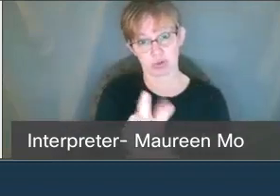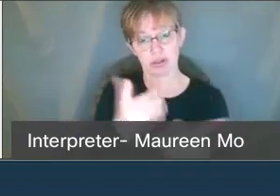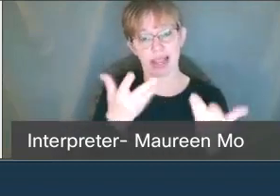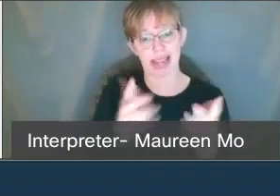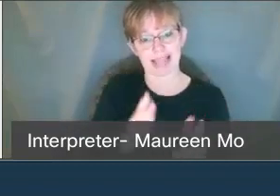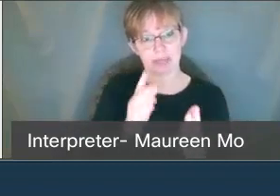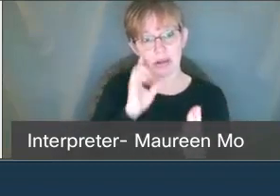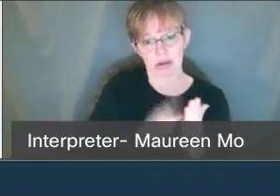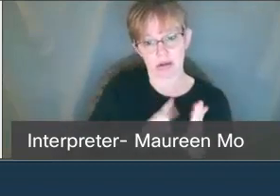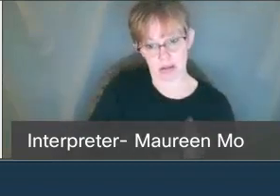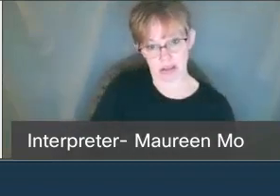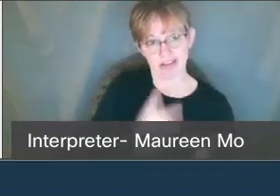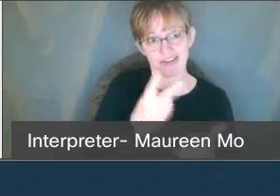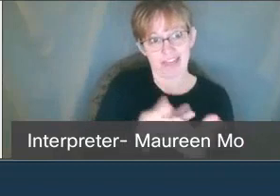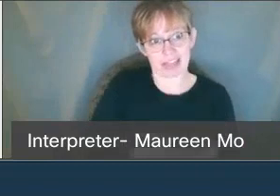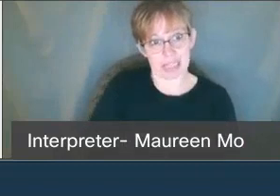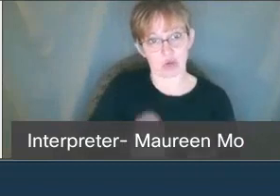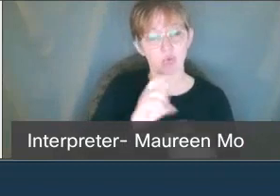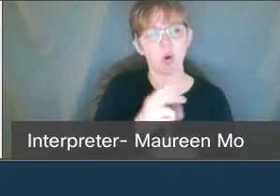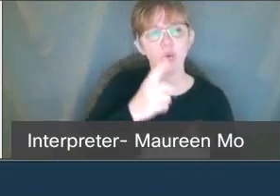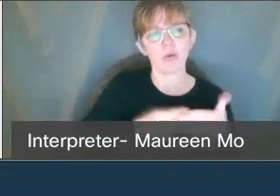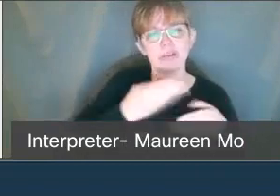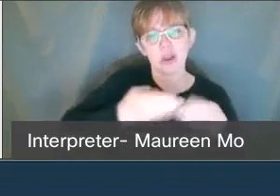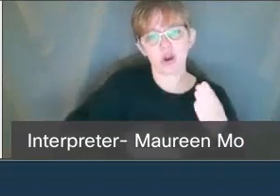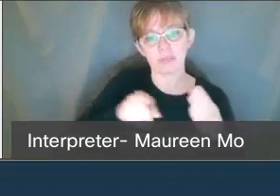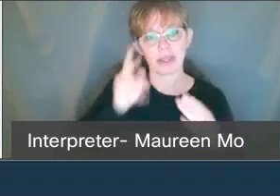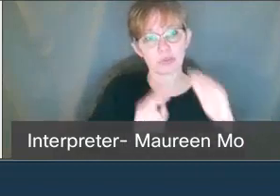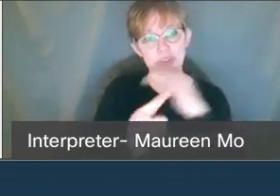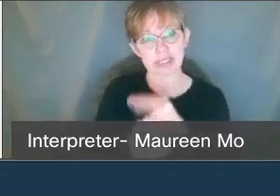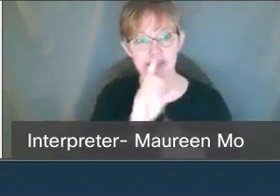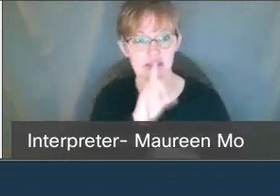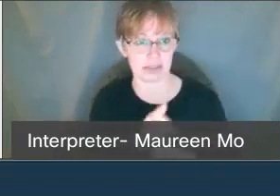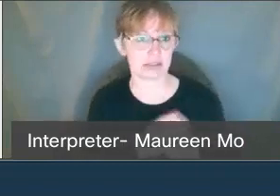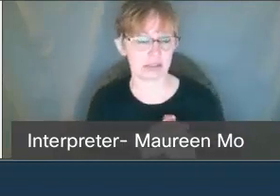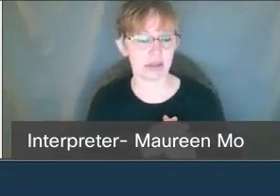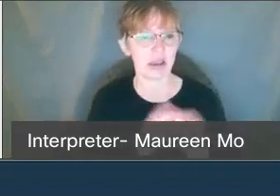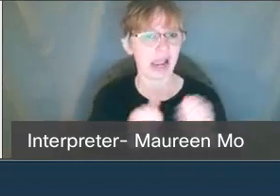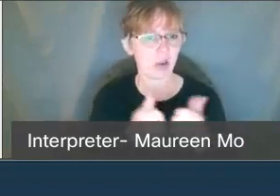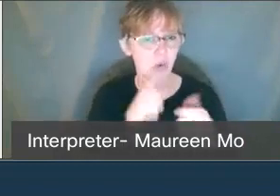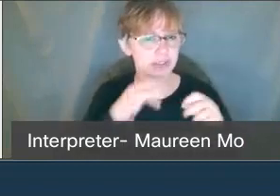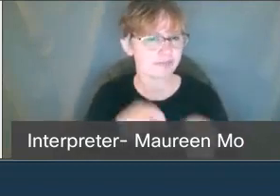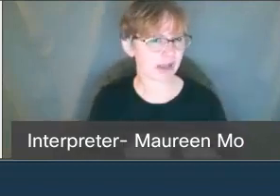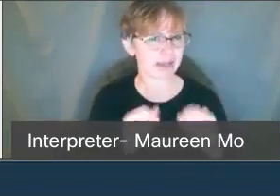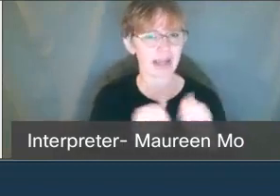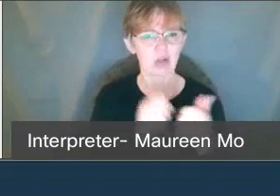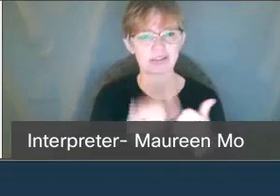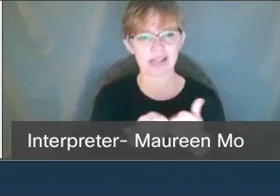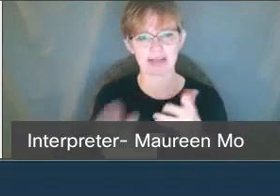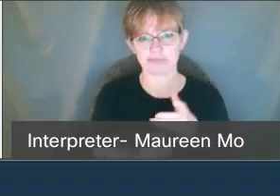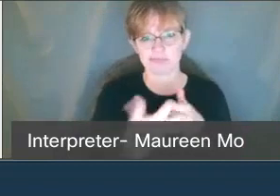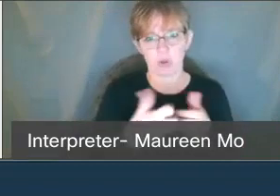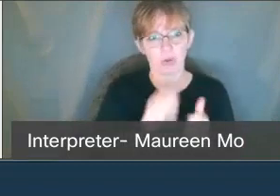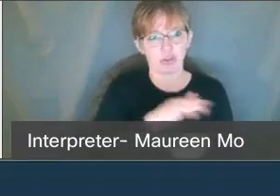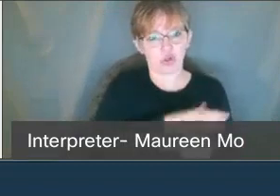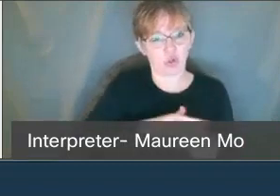validated or what the outcome of concern that it predicts is, how that's been defined, and how does that map onto your local jurisdiction and